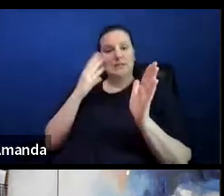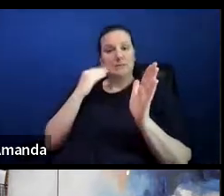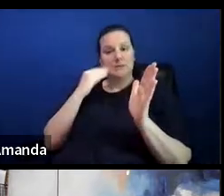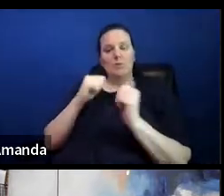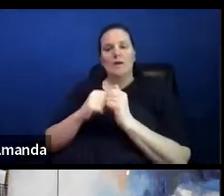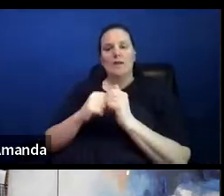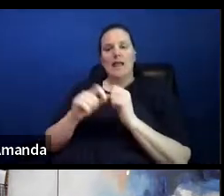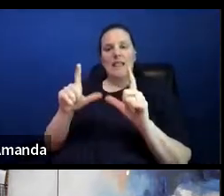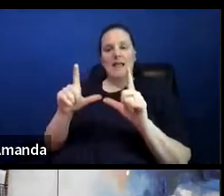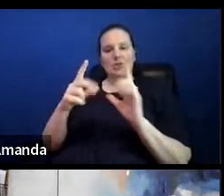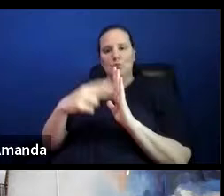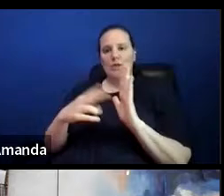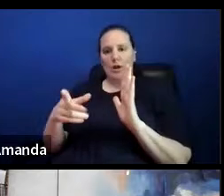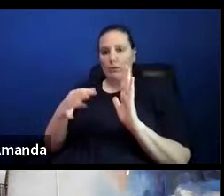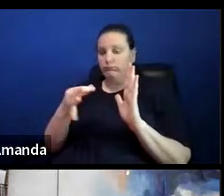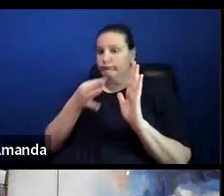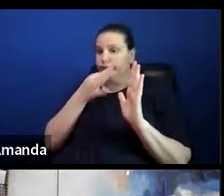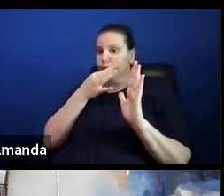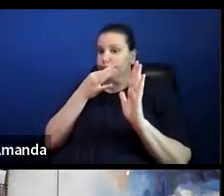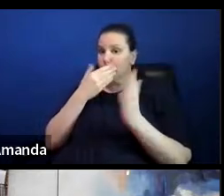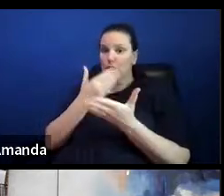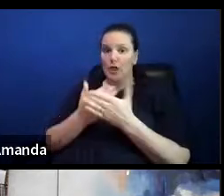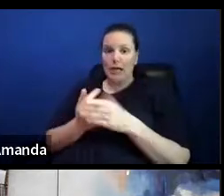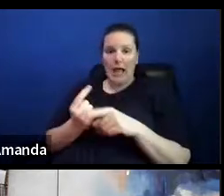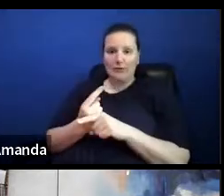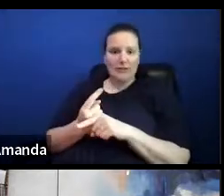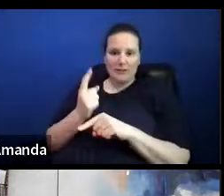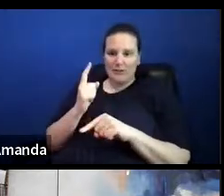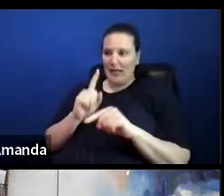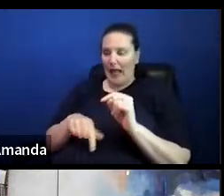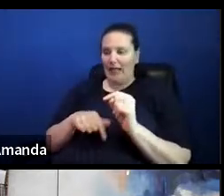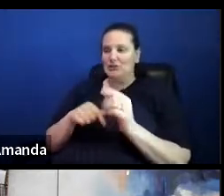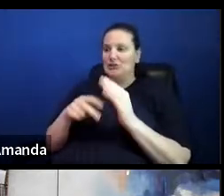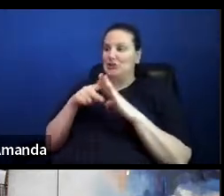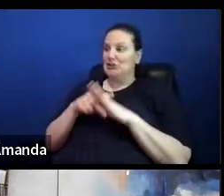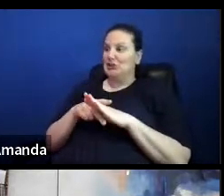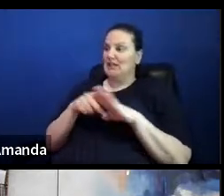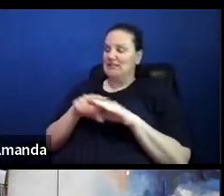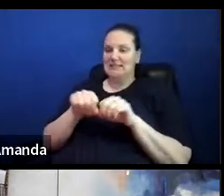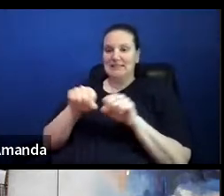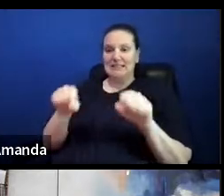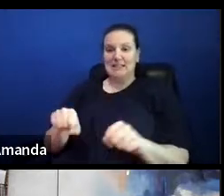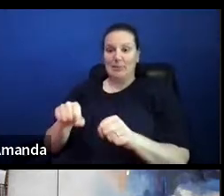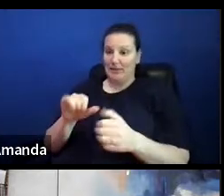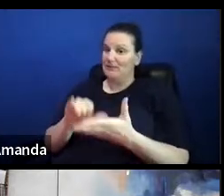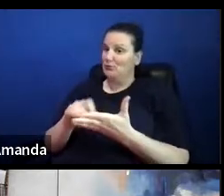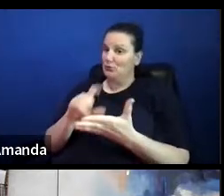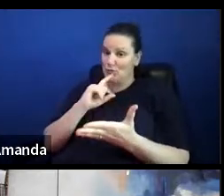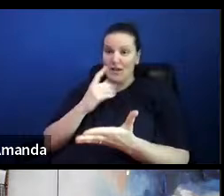my gosh, they're amazingly accurate. You can't get away with it. So it's really good.